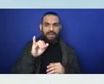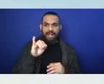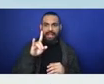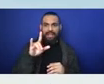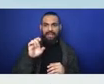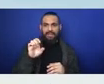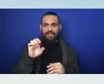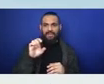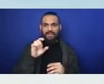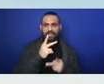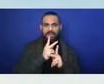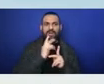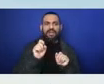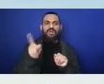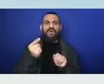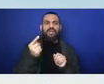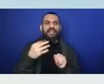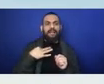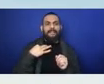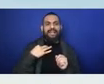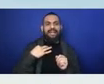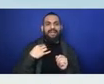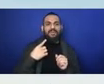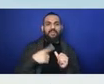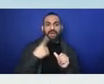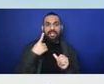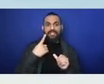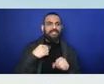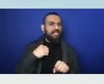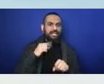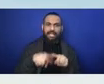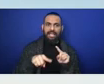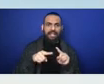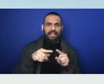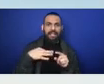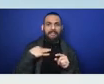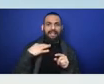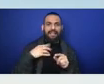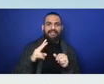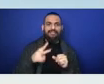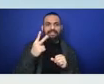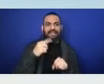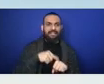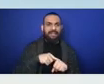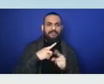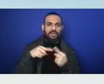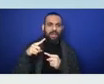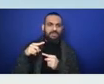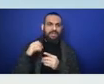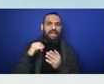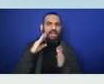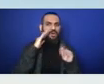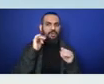loan, the economic injury disaster loan, which is the EIDL. Now, the only thing is they already